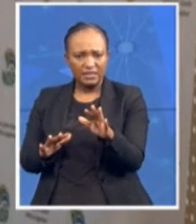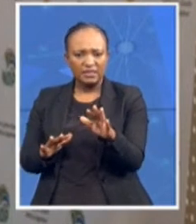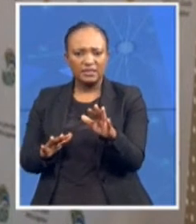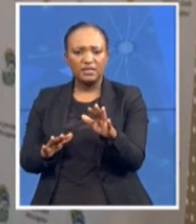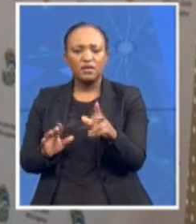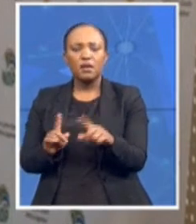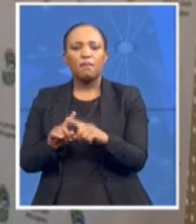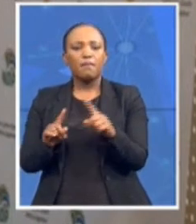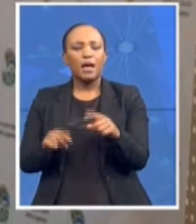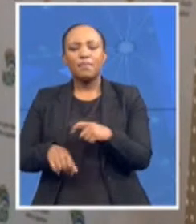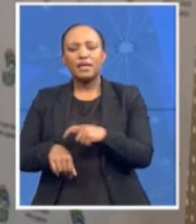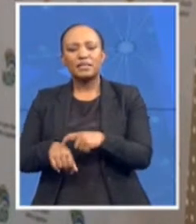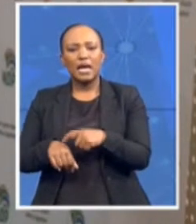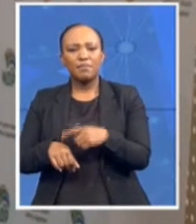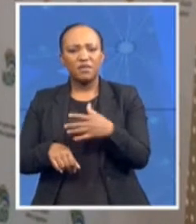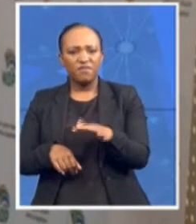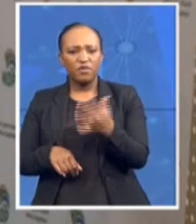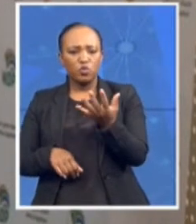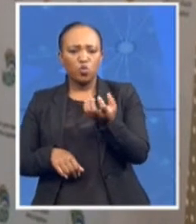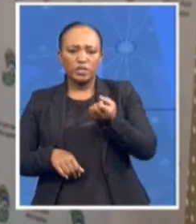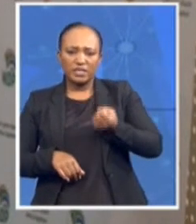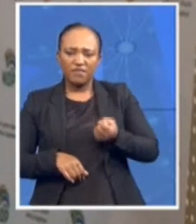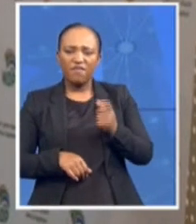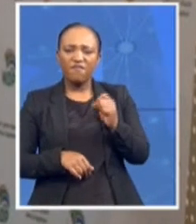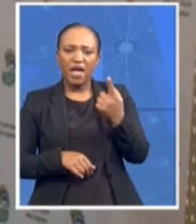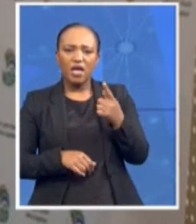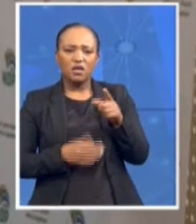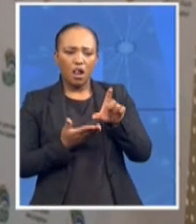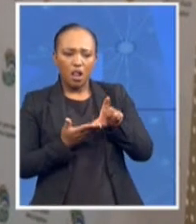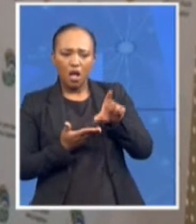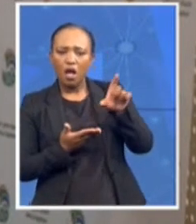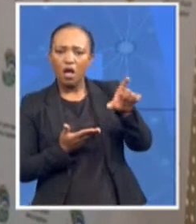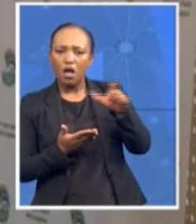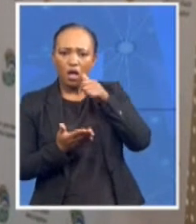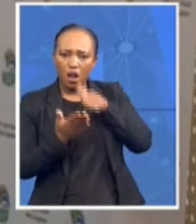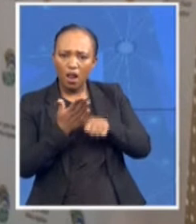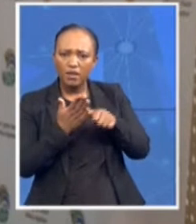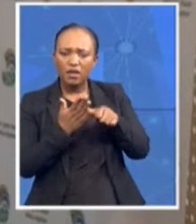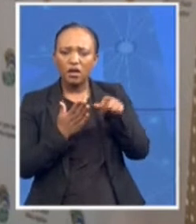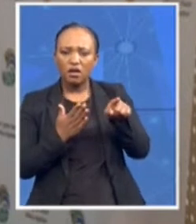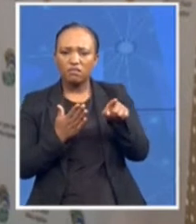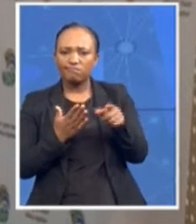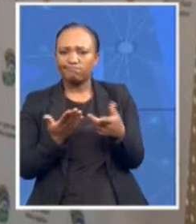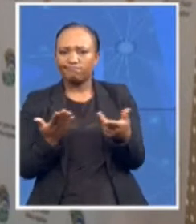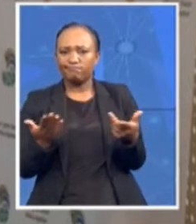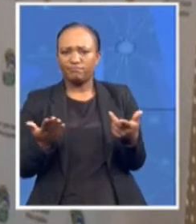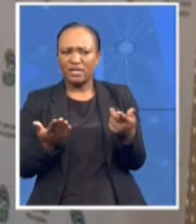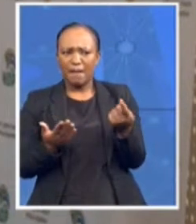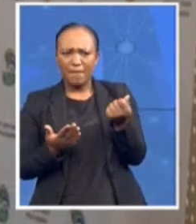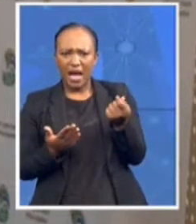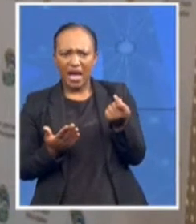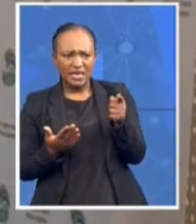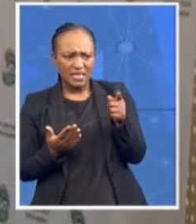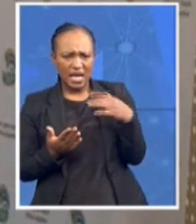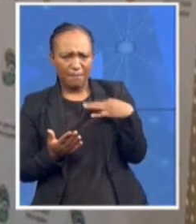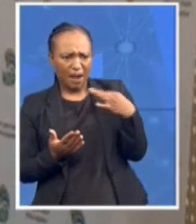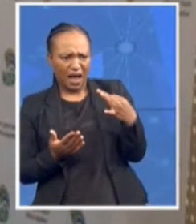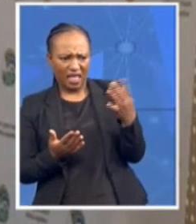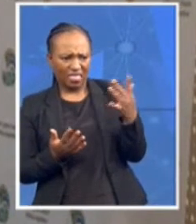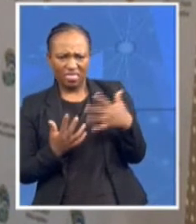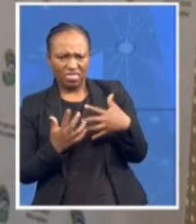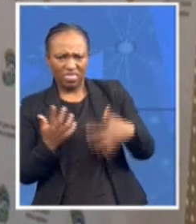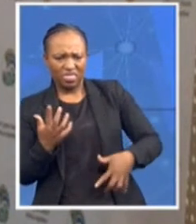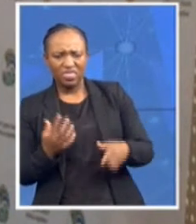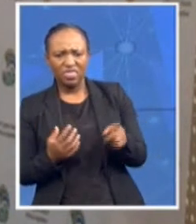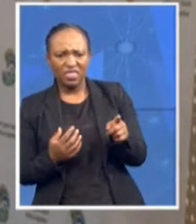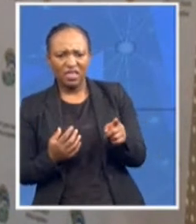first grant notification letters, it had not been the amount that they had actually applied for. It had been an amount that was more than what they had actually